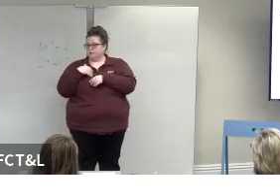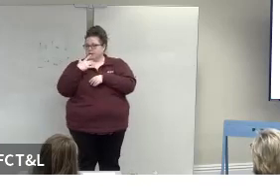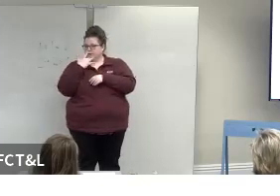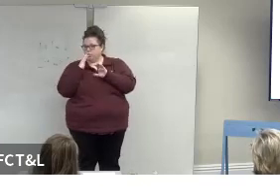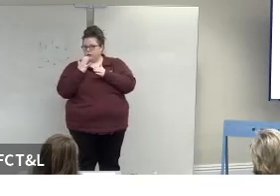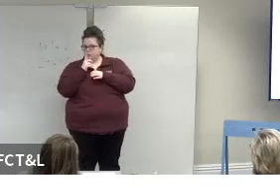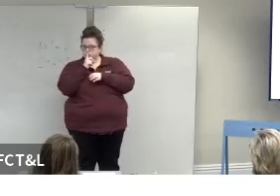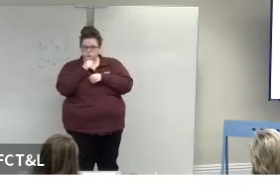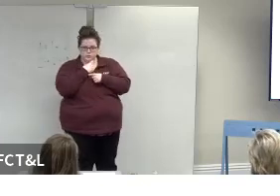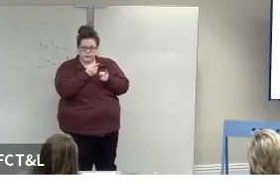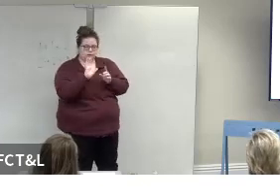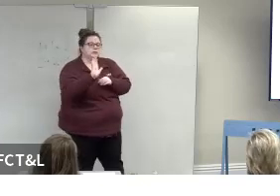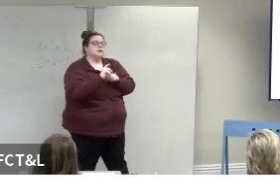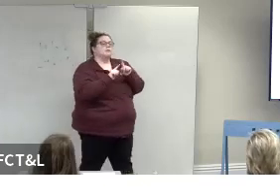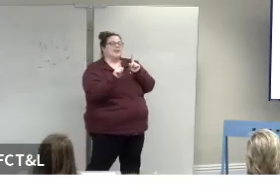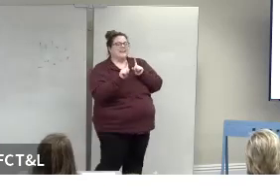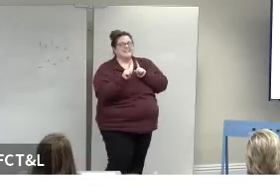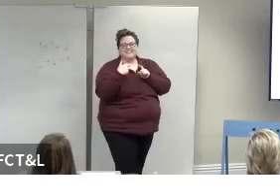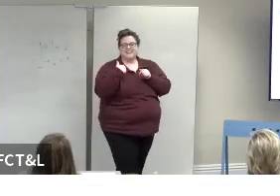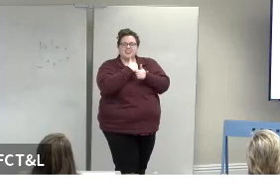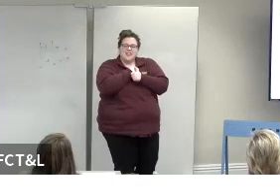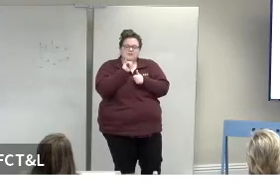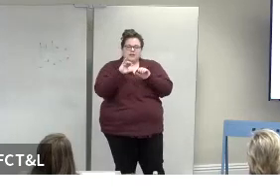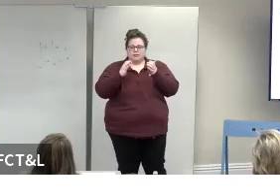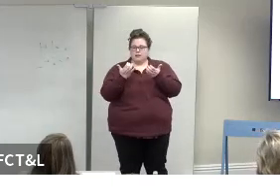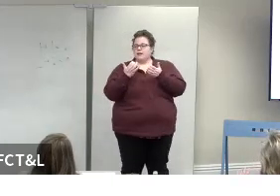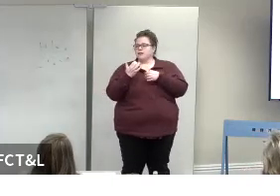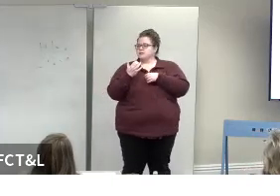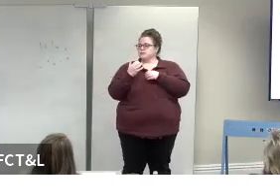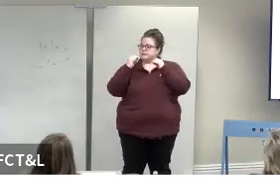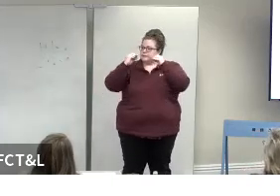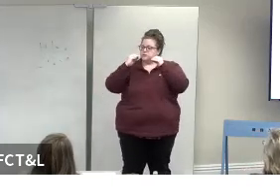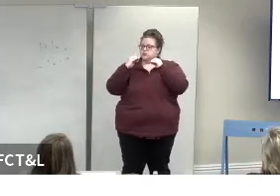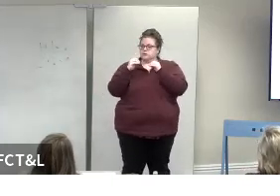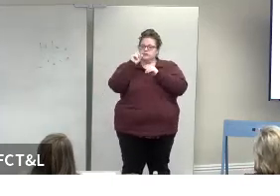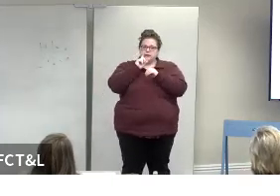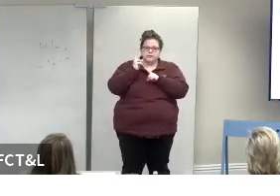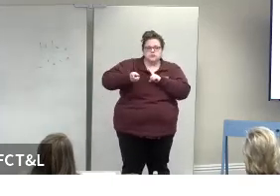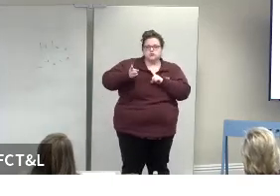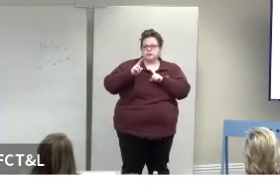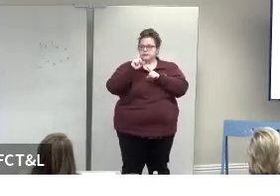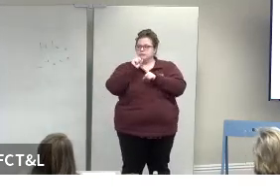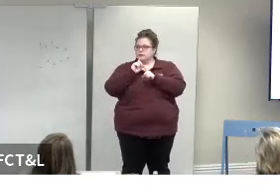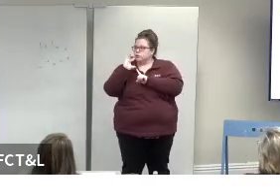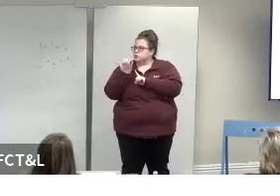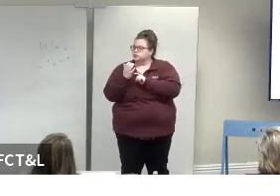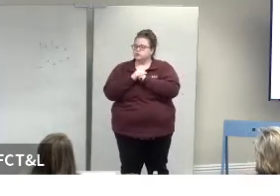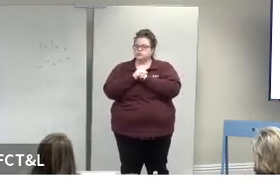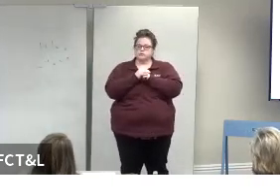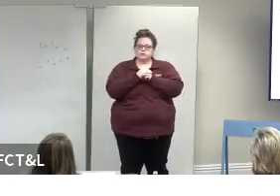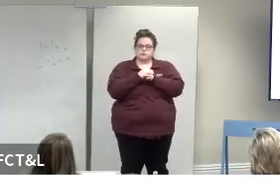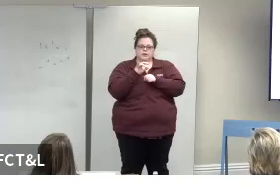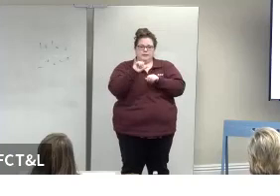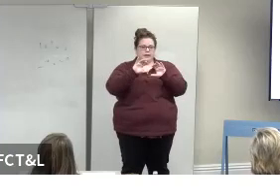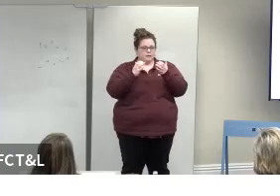studies course, ASL 225, which is my favorite class. Don't tell anybody, I don't want to give it up, but I love that class. And as I teach this course, it's on deaf